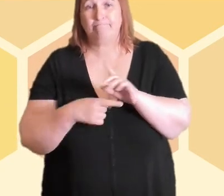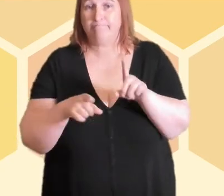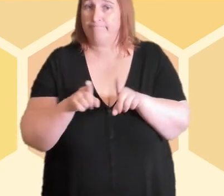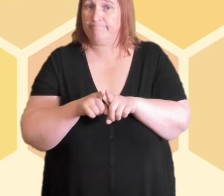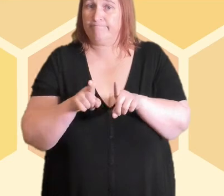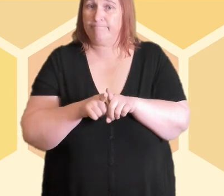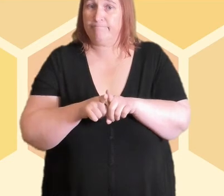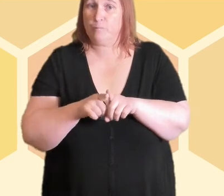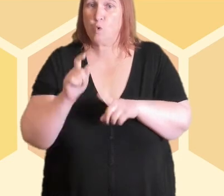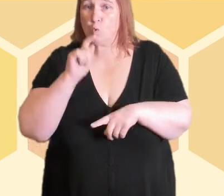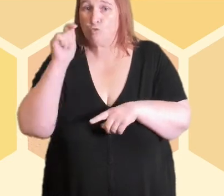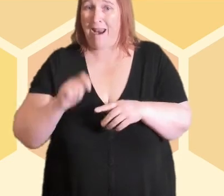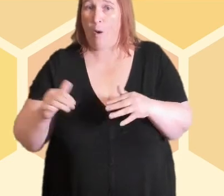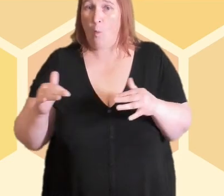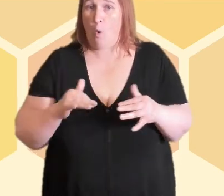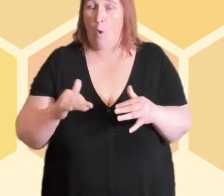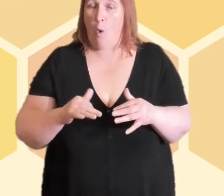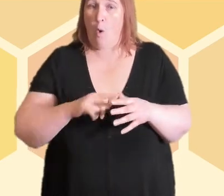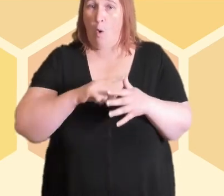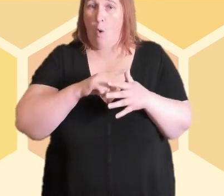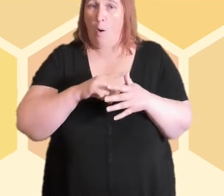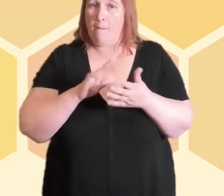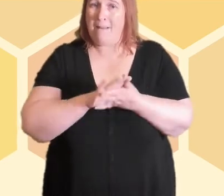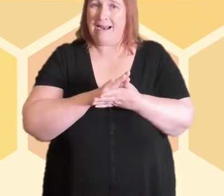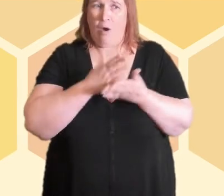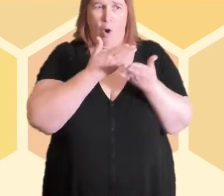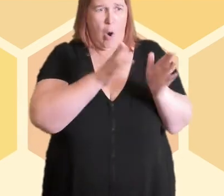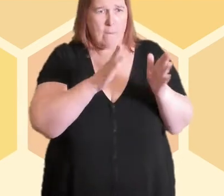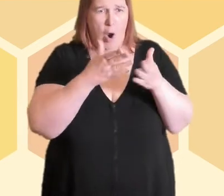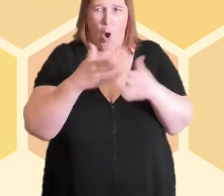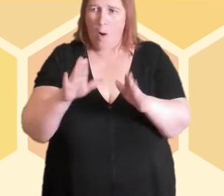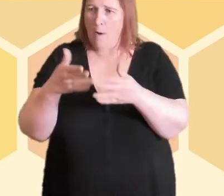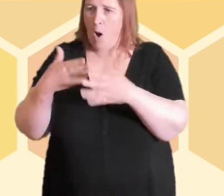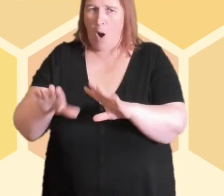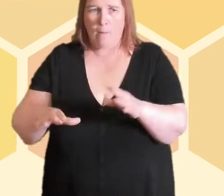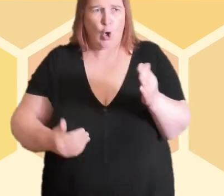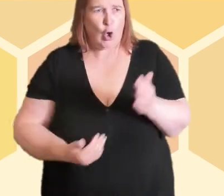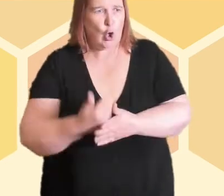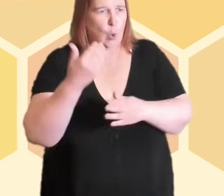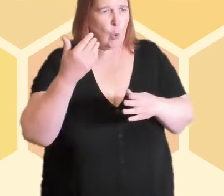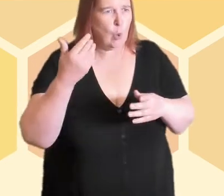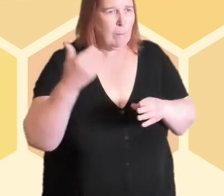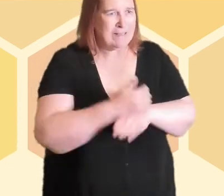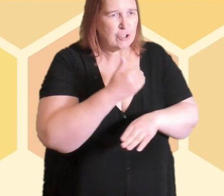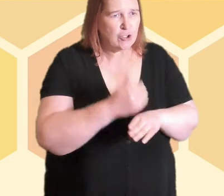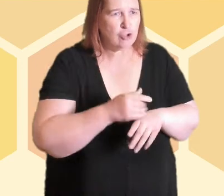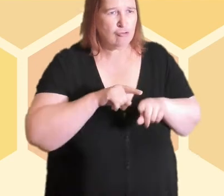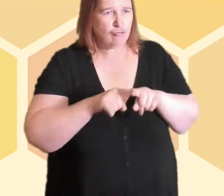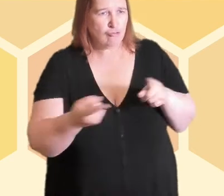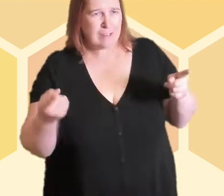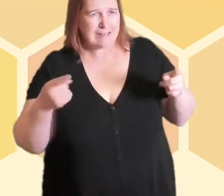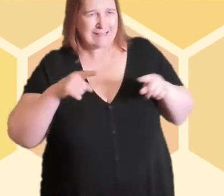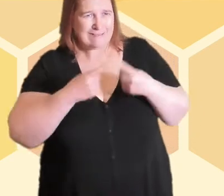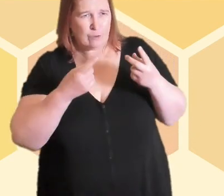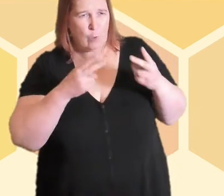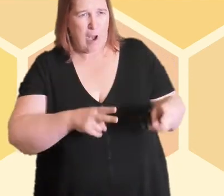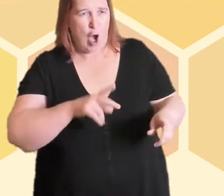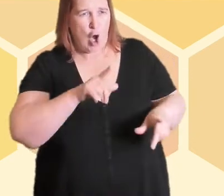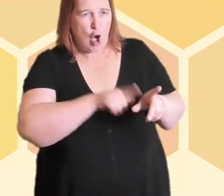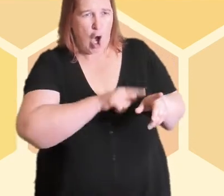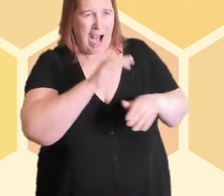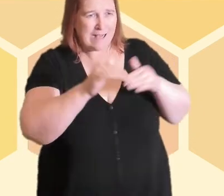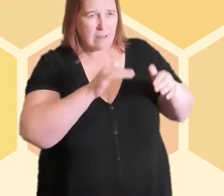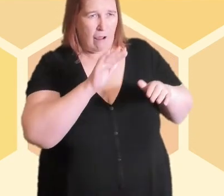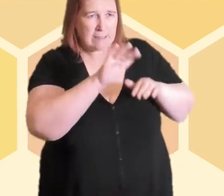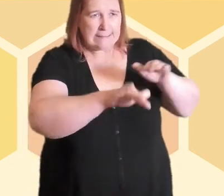the Ukraine war, have opened doors of missional opportunities for churches to reach young adults, as